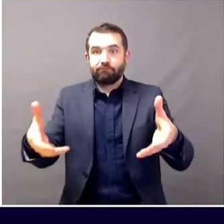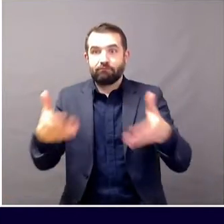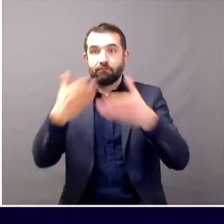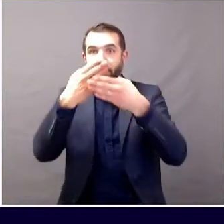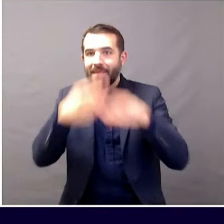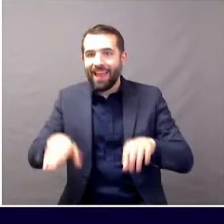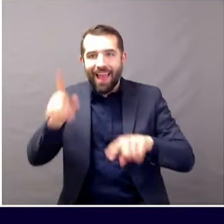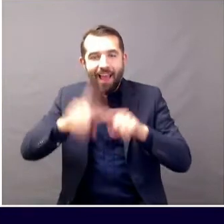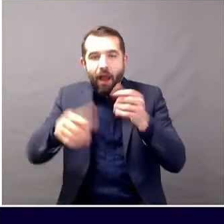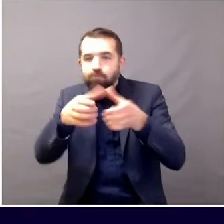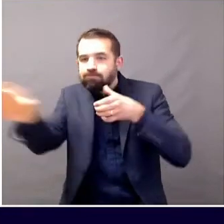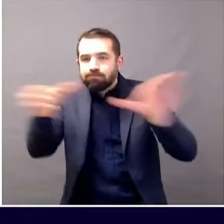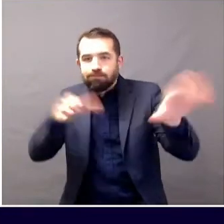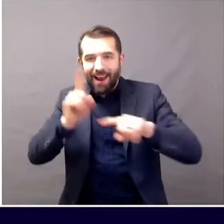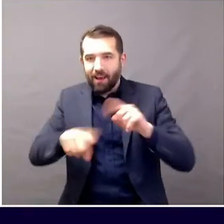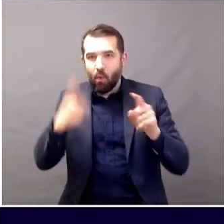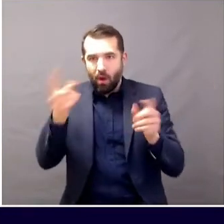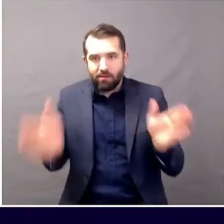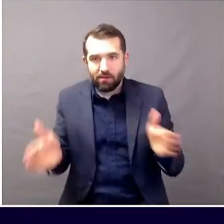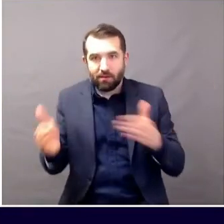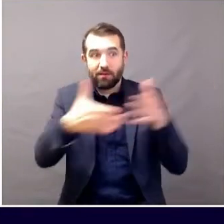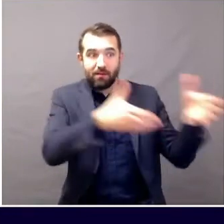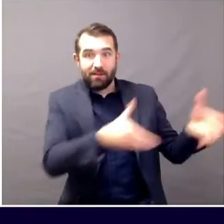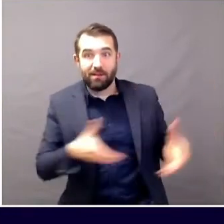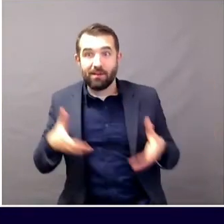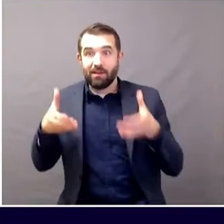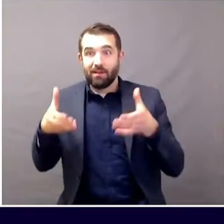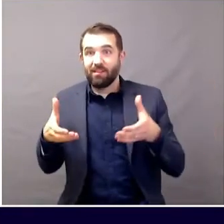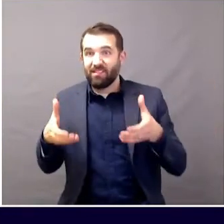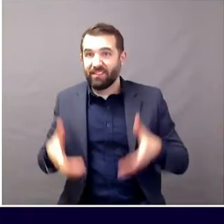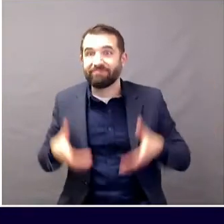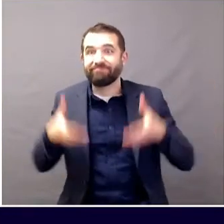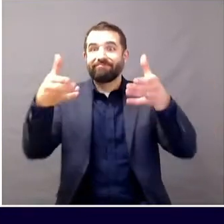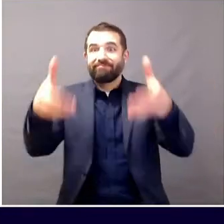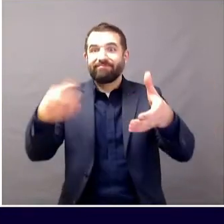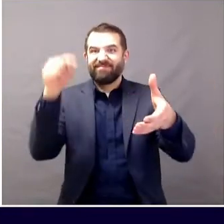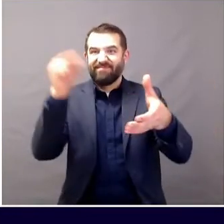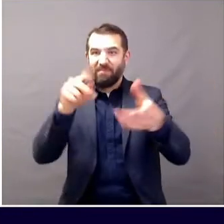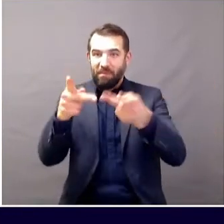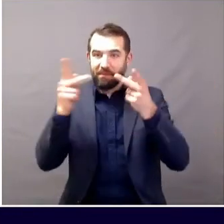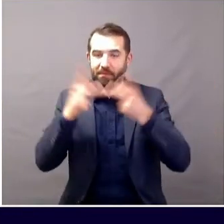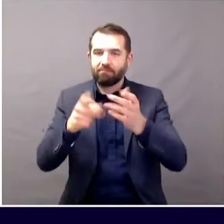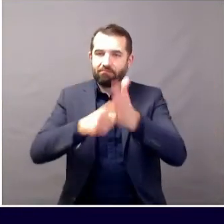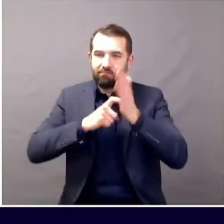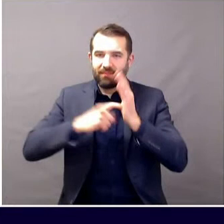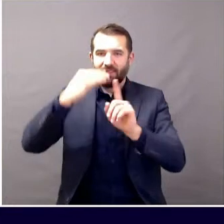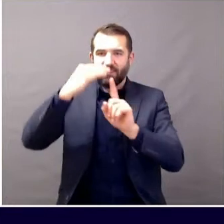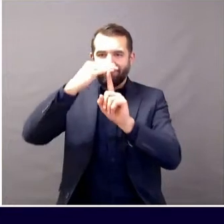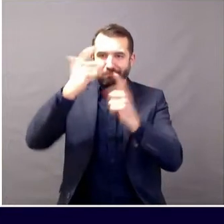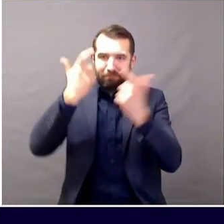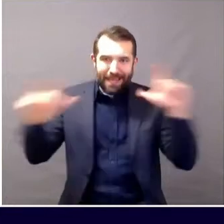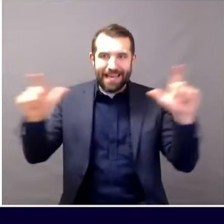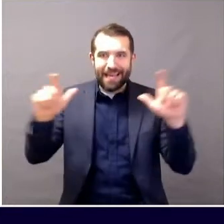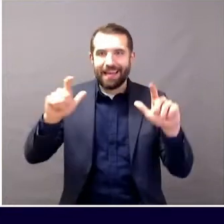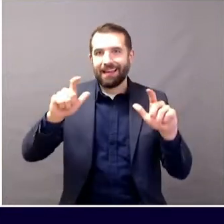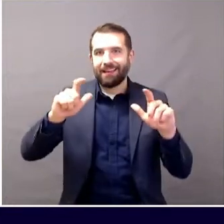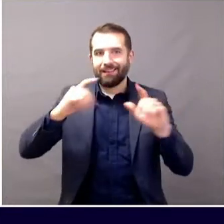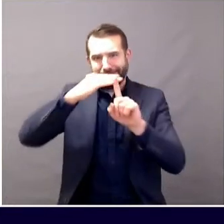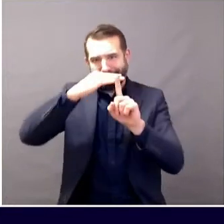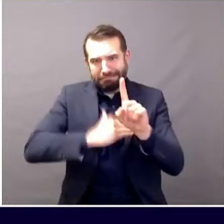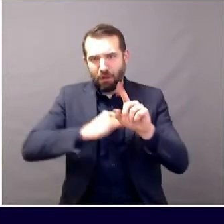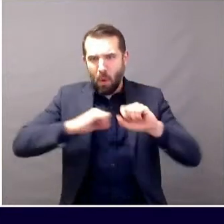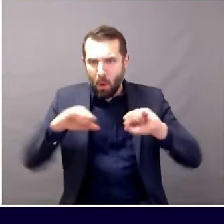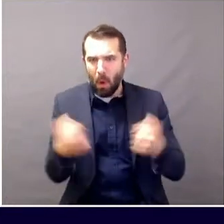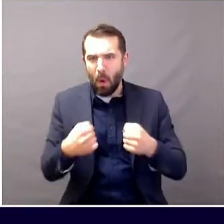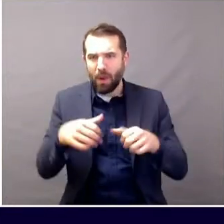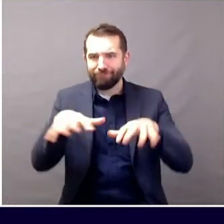have to have a sufficiently large ultra cold storage freezer that can accommodate 975 doses. So they have to